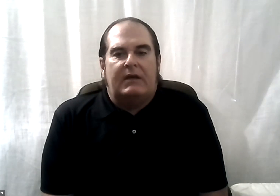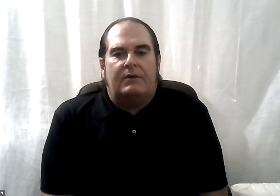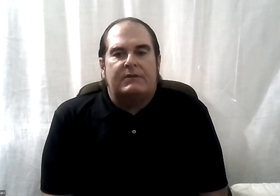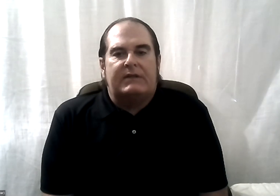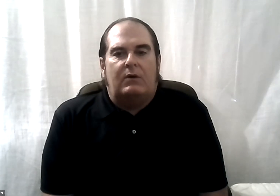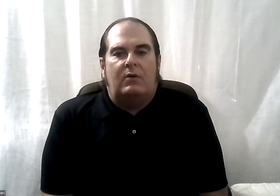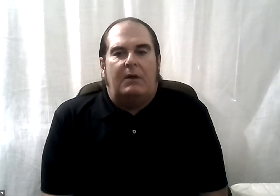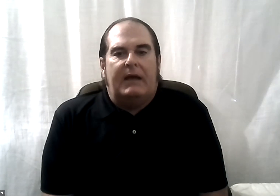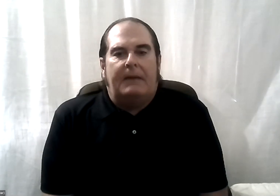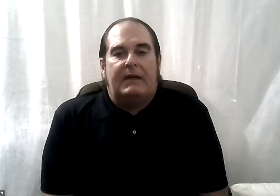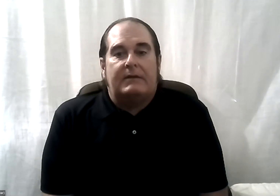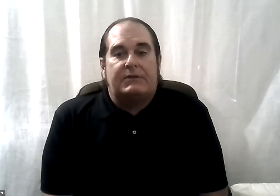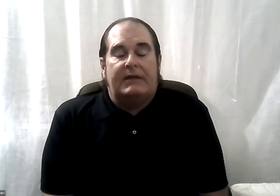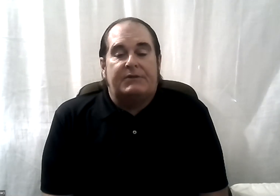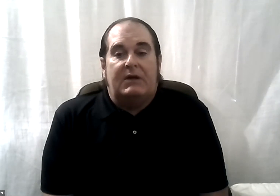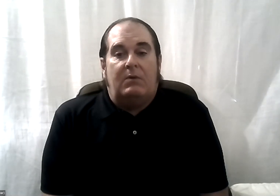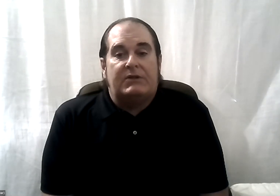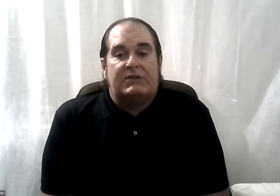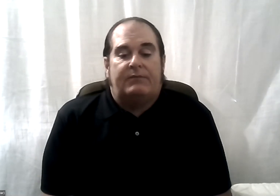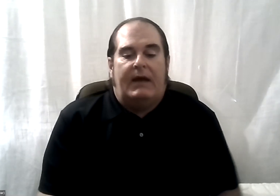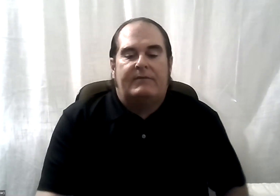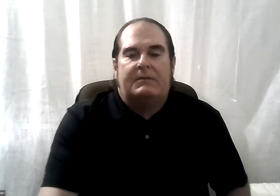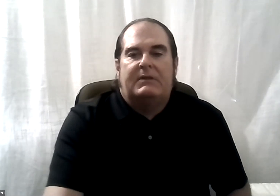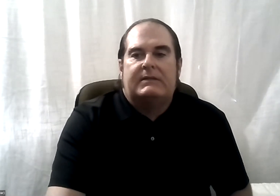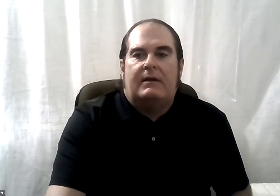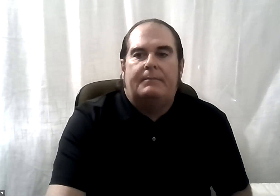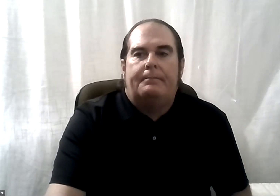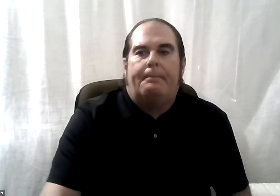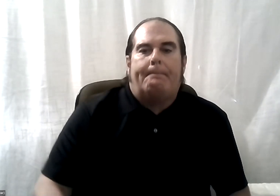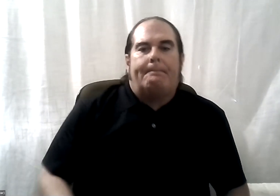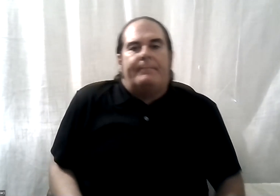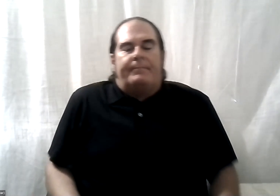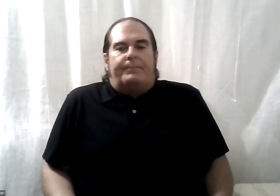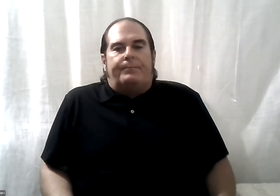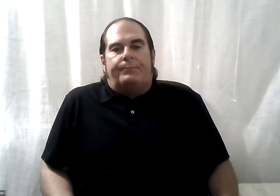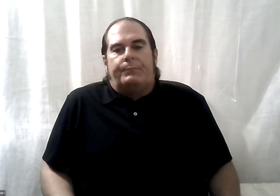information there, so I'll be happy to answer any questions if we have some at this time.